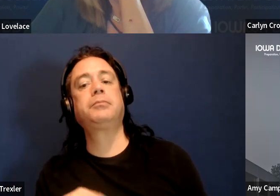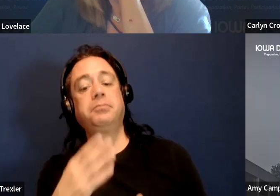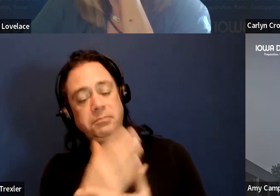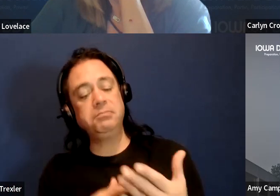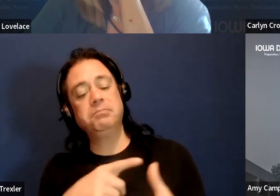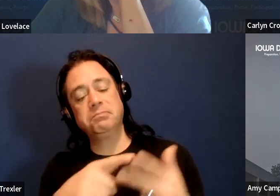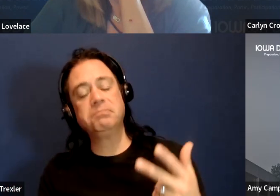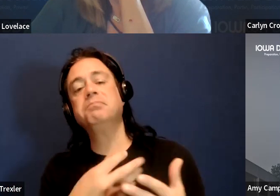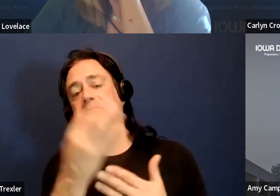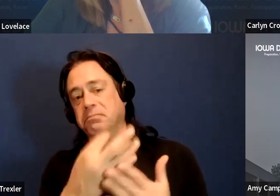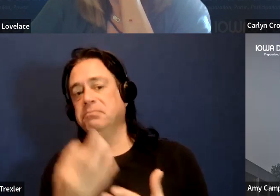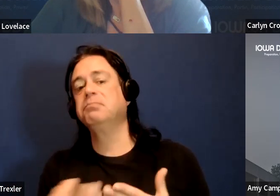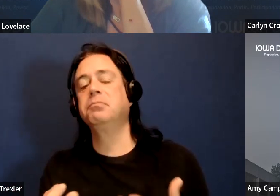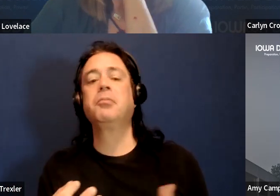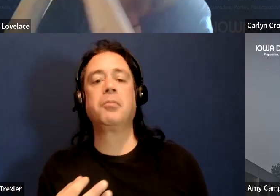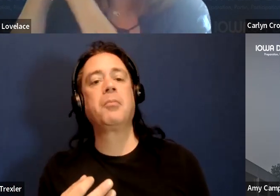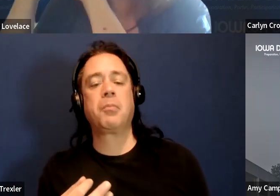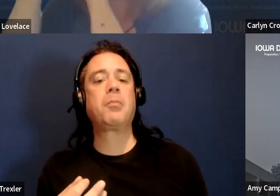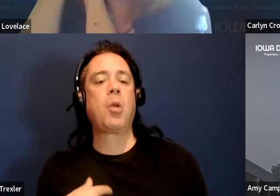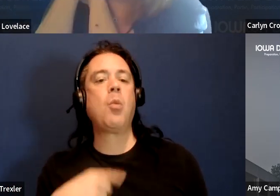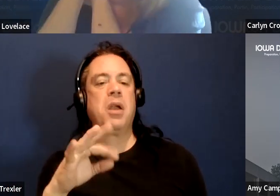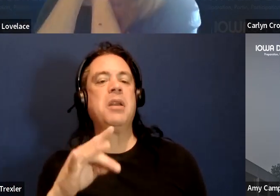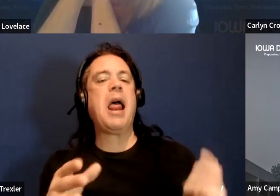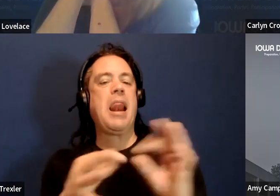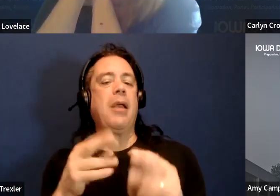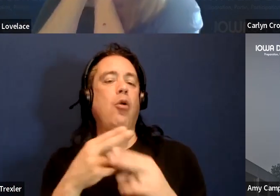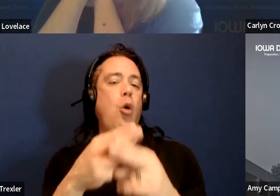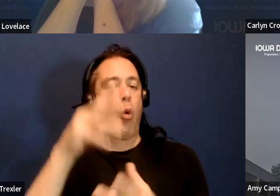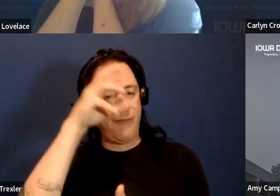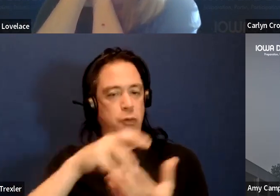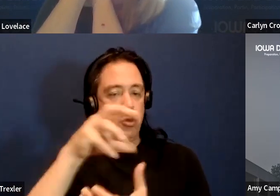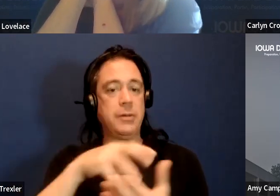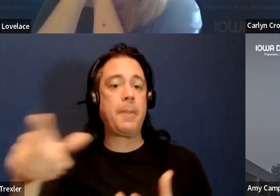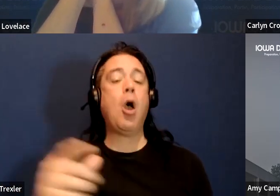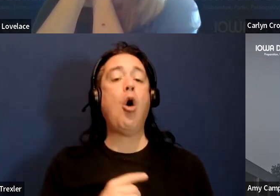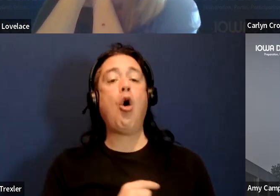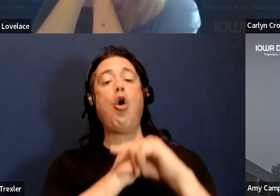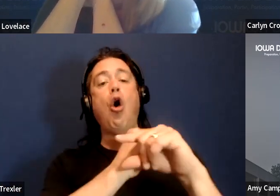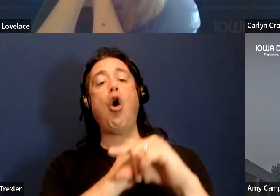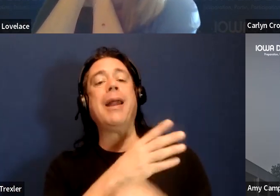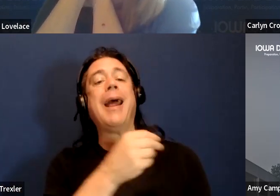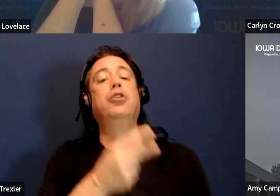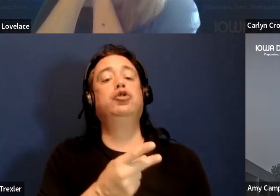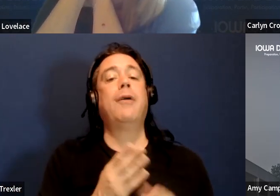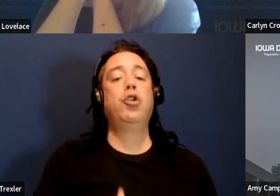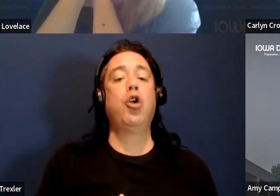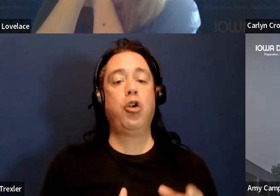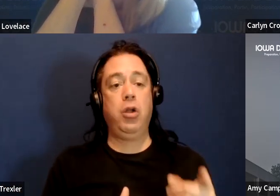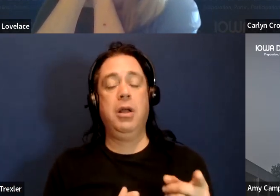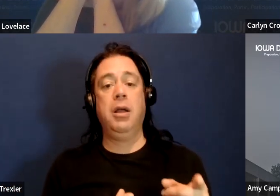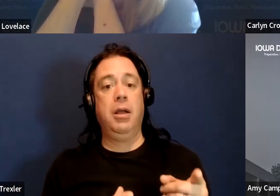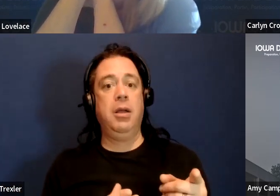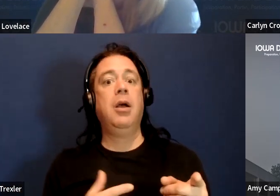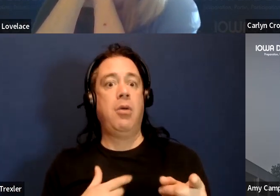make it through that we also kind of linked in the confusing piece. The Guardians and Conservator bill that we've spent a lot of time in